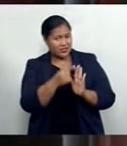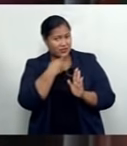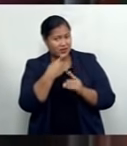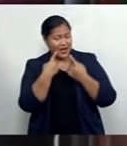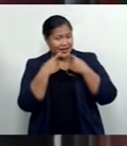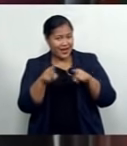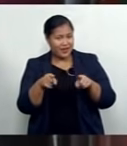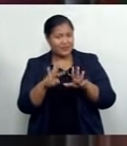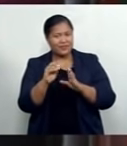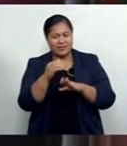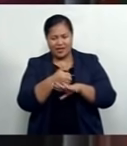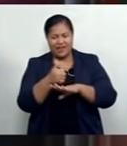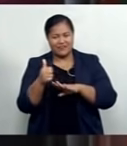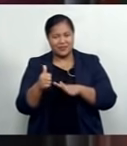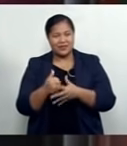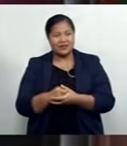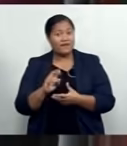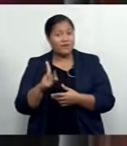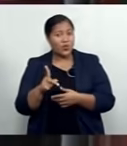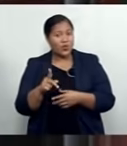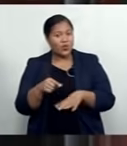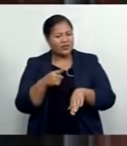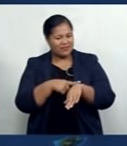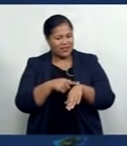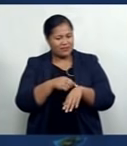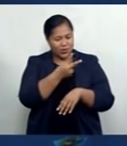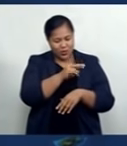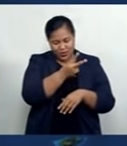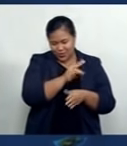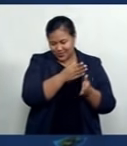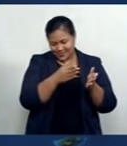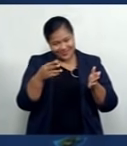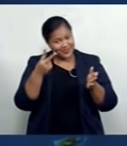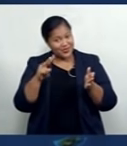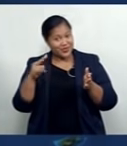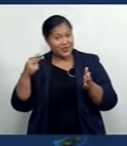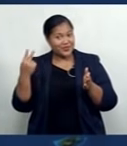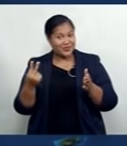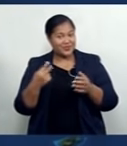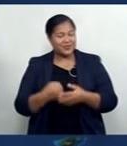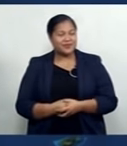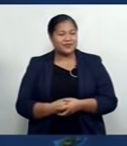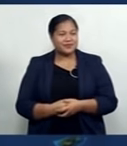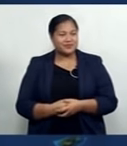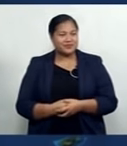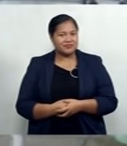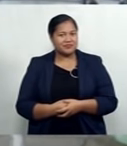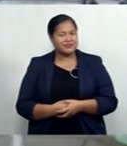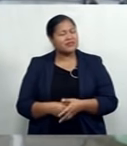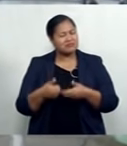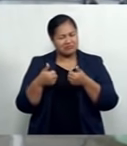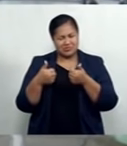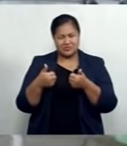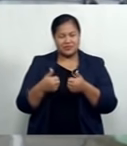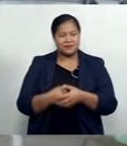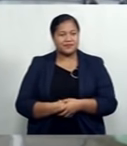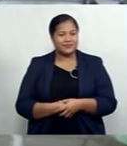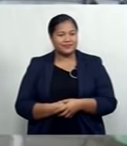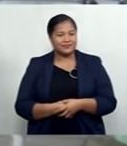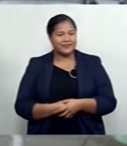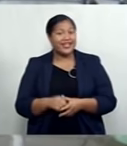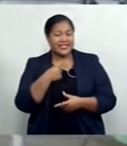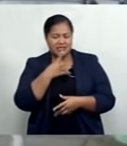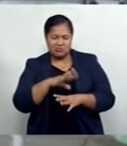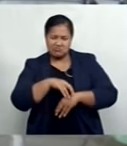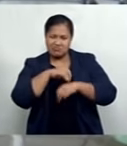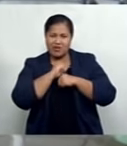by government for the period 2021 and 2022 has been favorable. Batiweti says they are